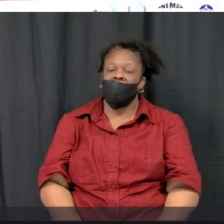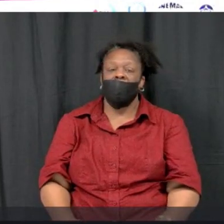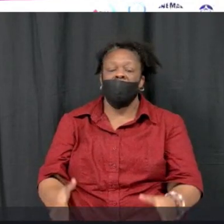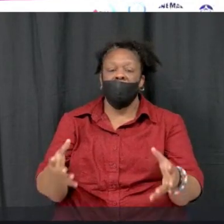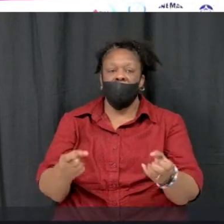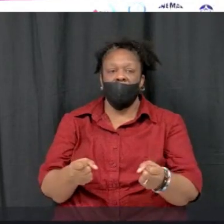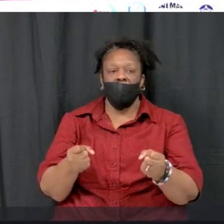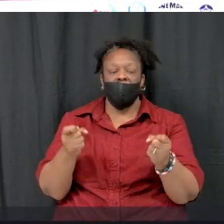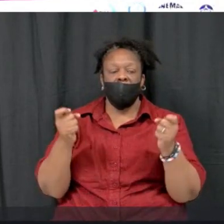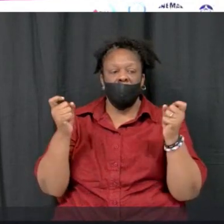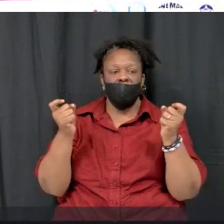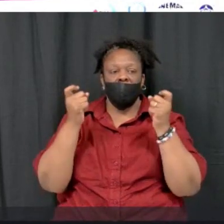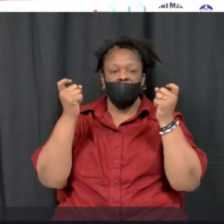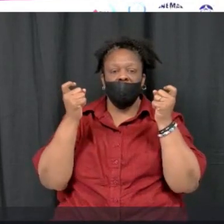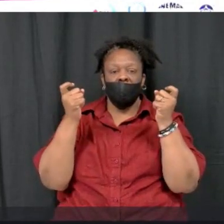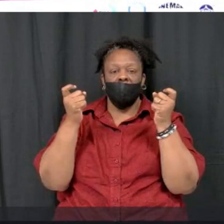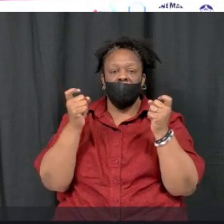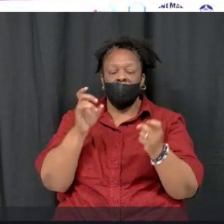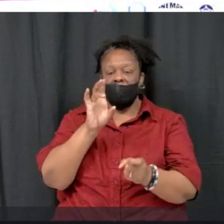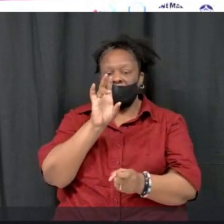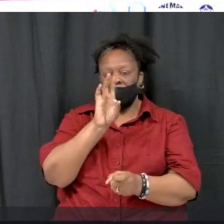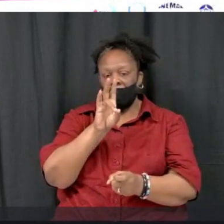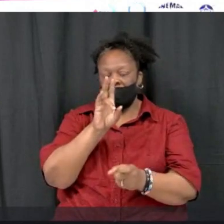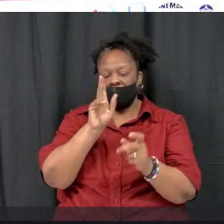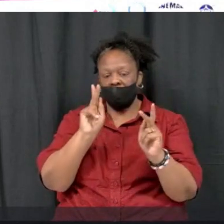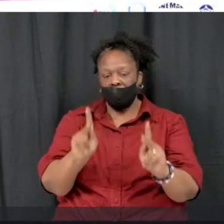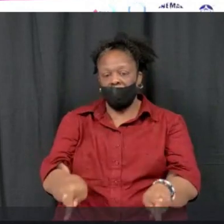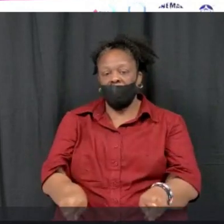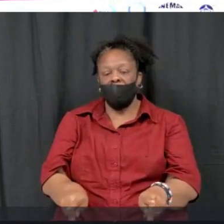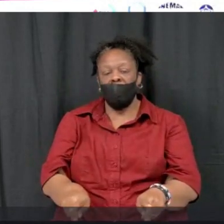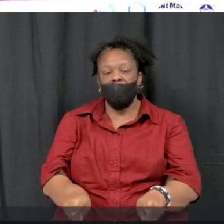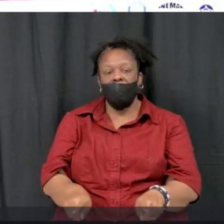congratulate the 7 recipients at the